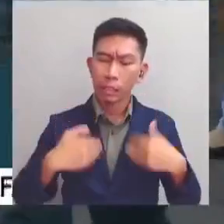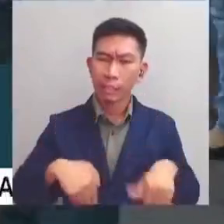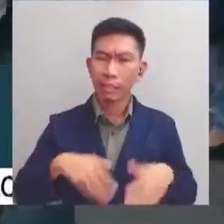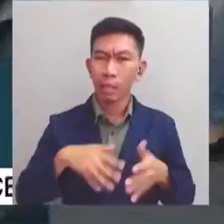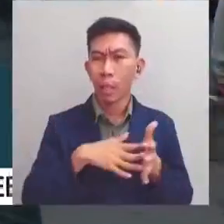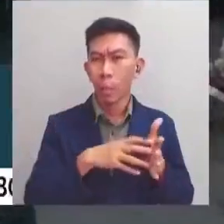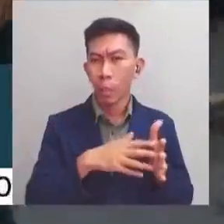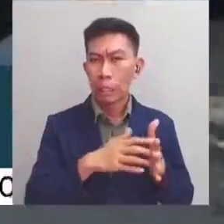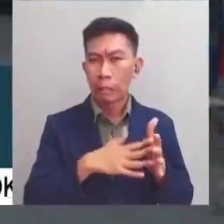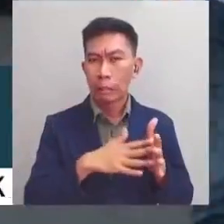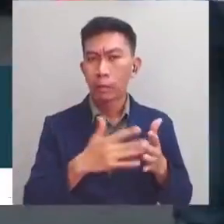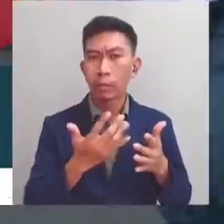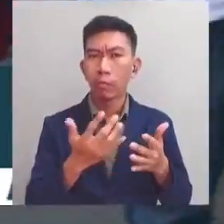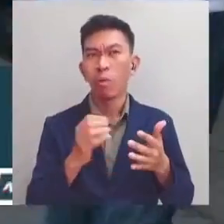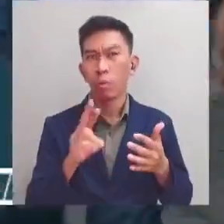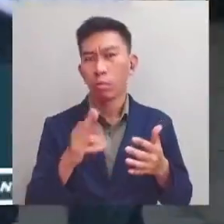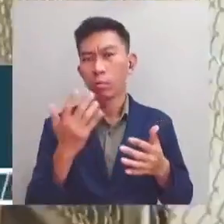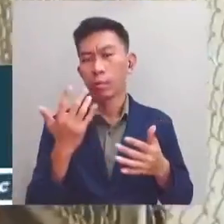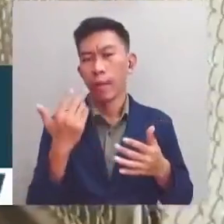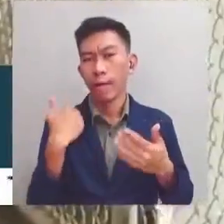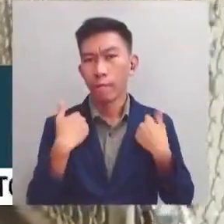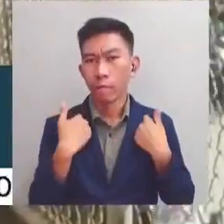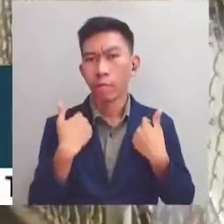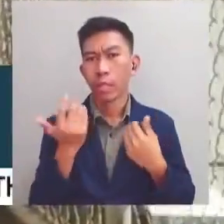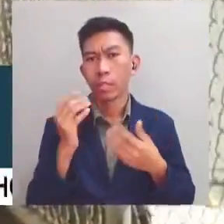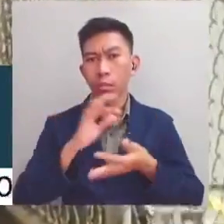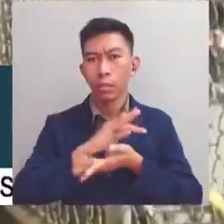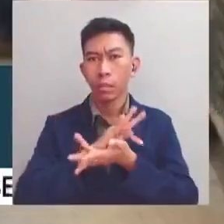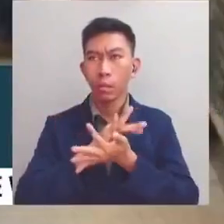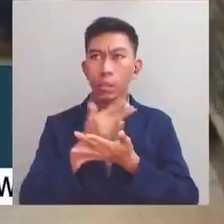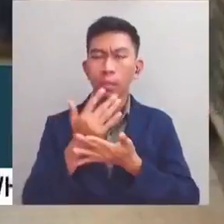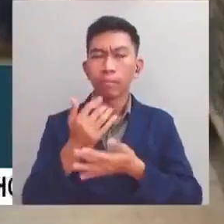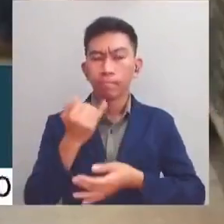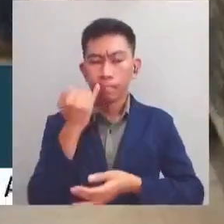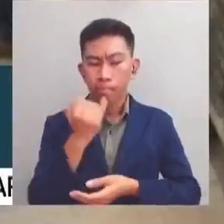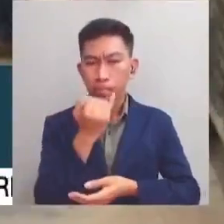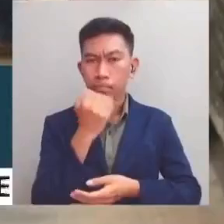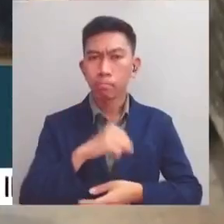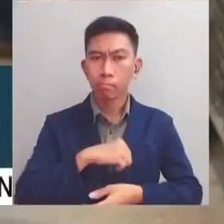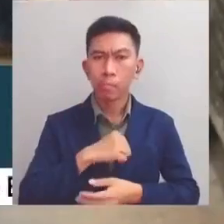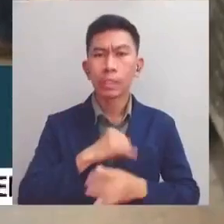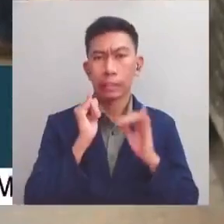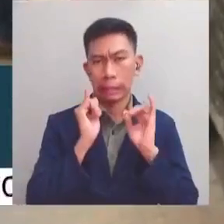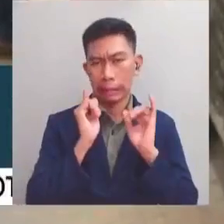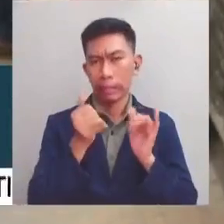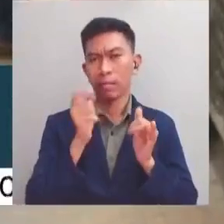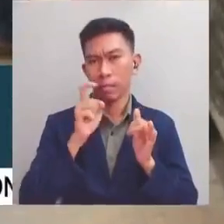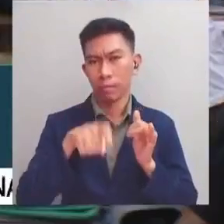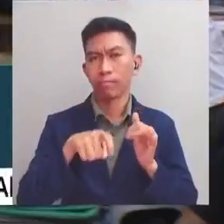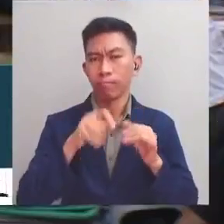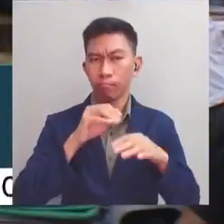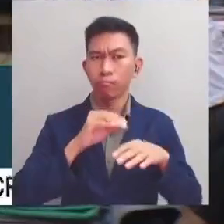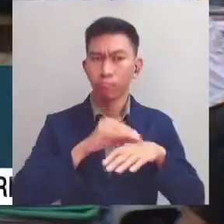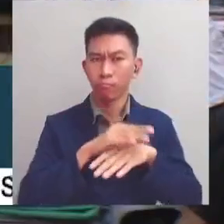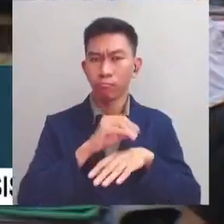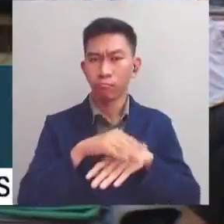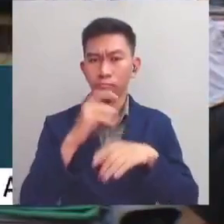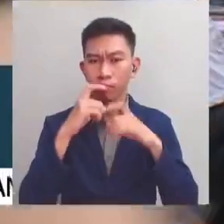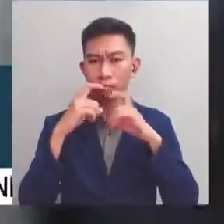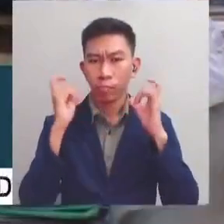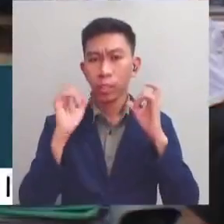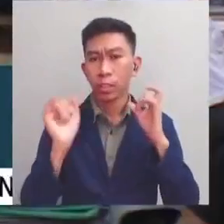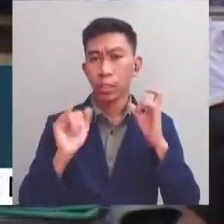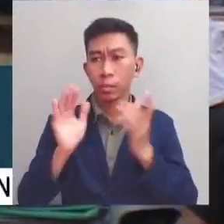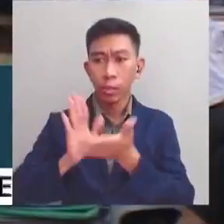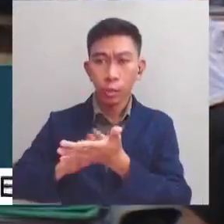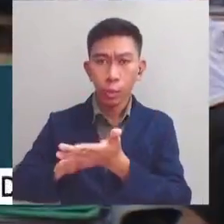COVID symptoms should still wear masks in public spaces. He adds the same practice should be implemented in schools as the new